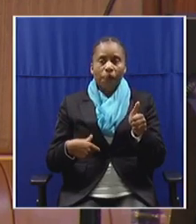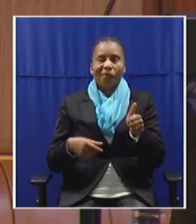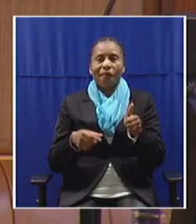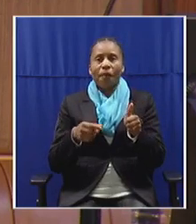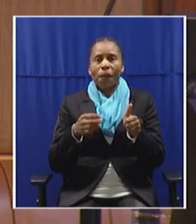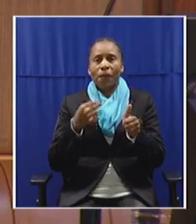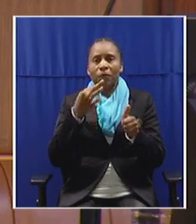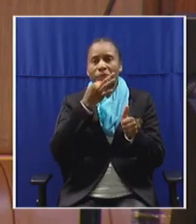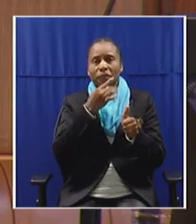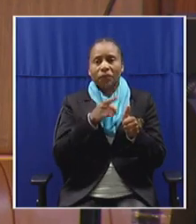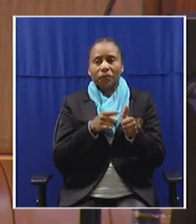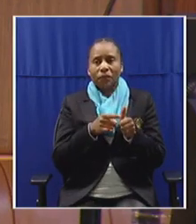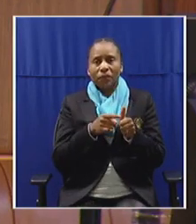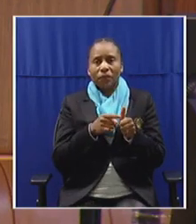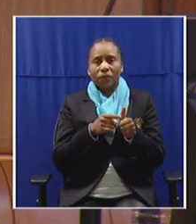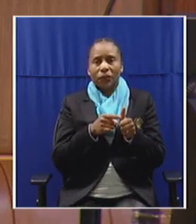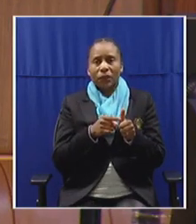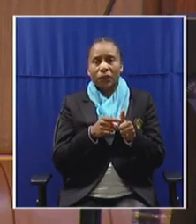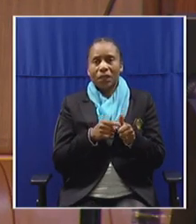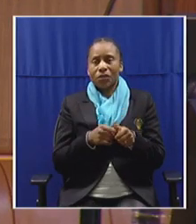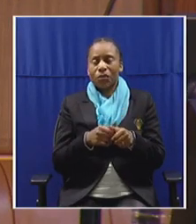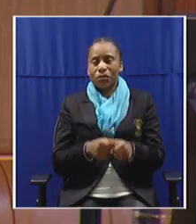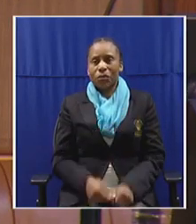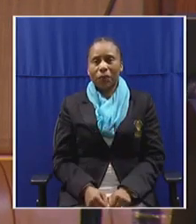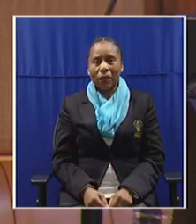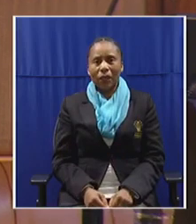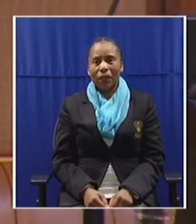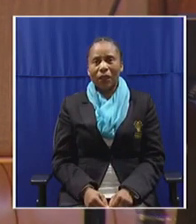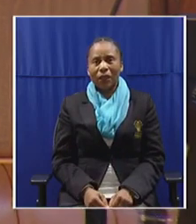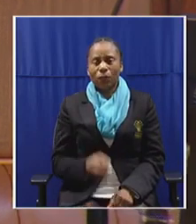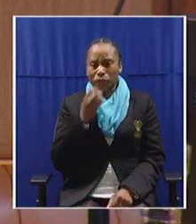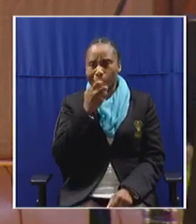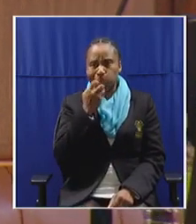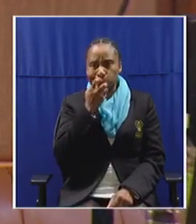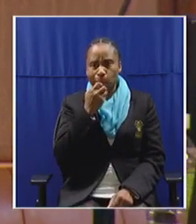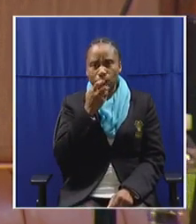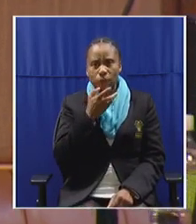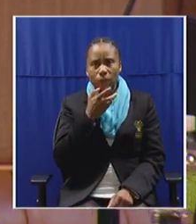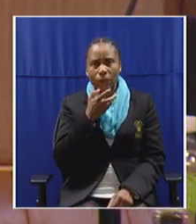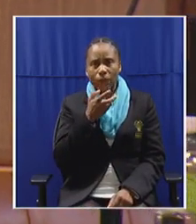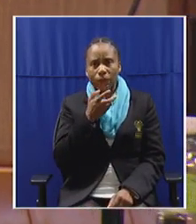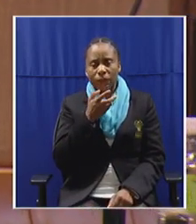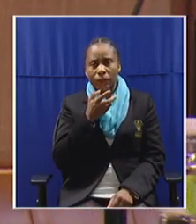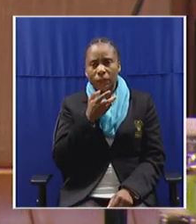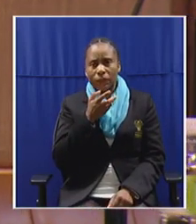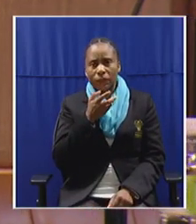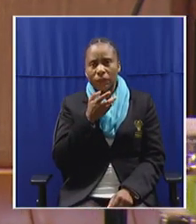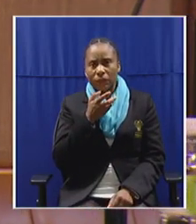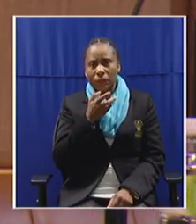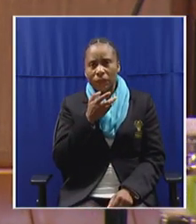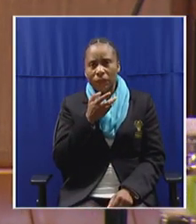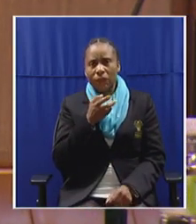the establishment of Poverty Alleviation Fund that would expressly focus on the